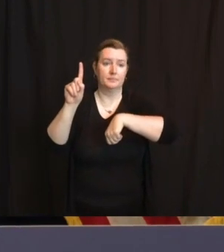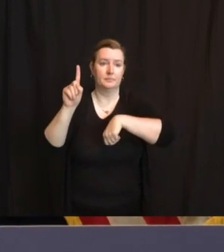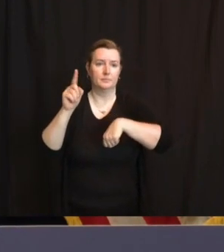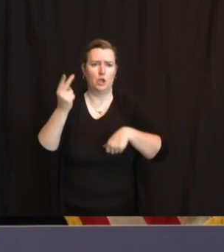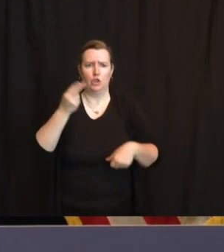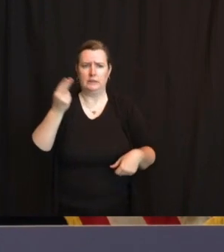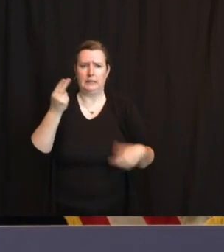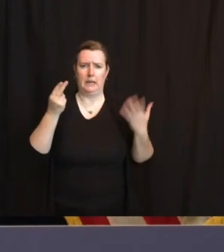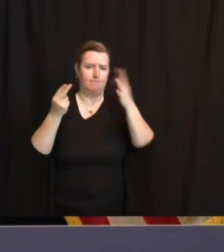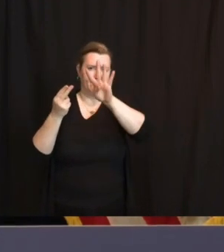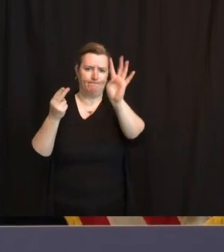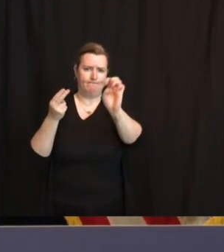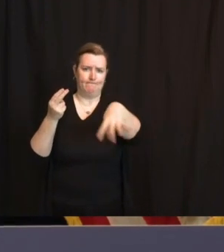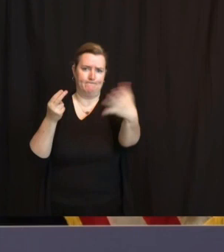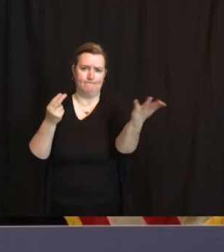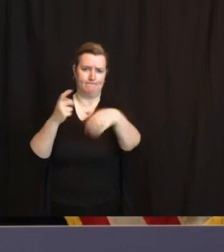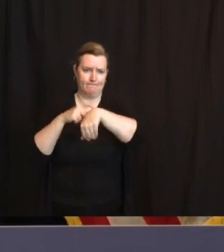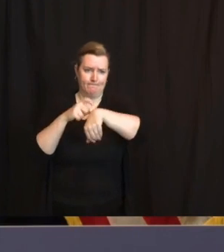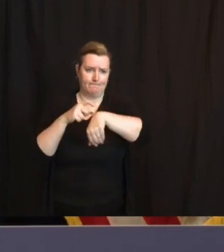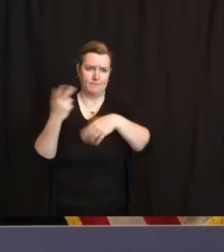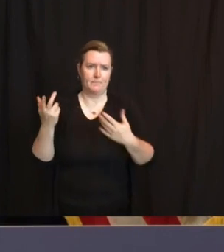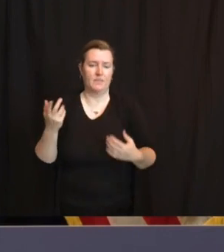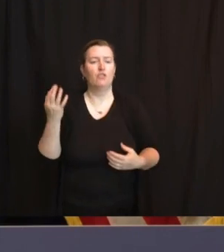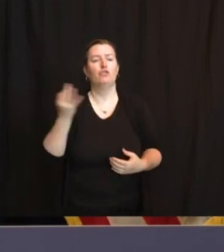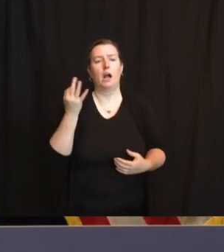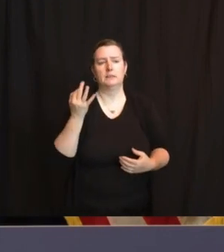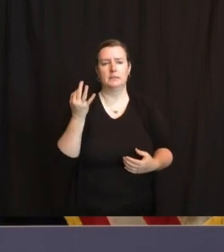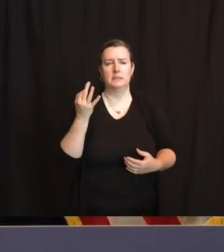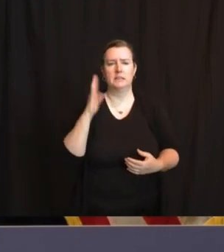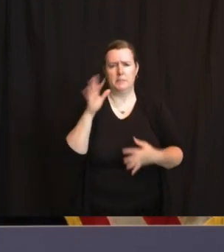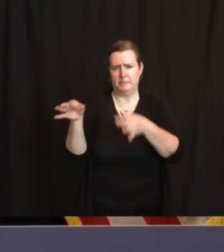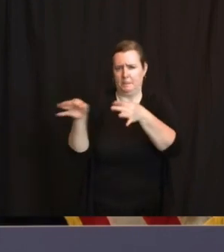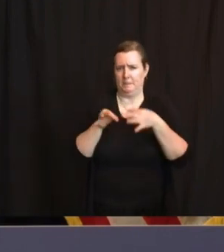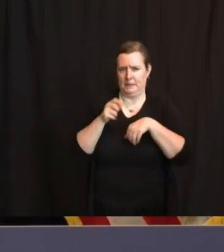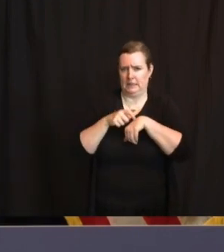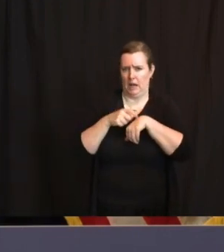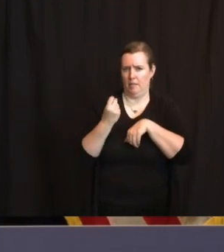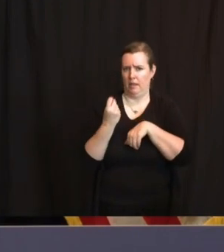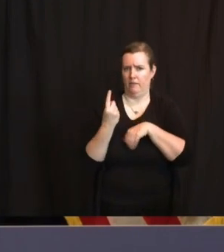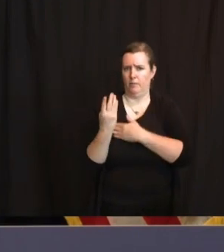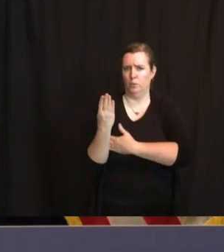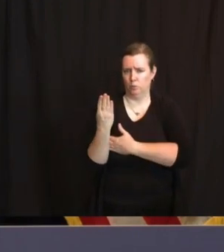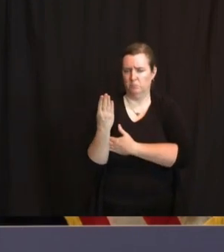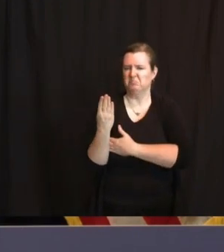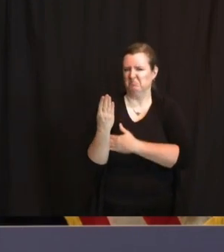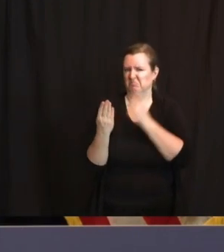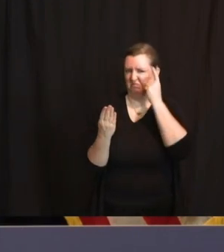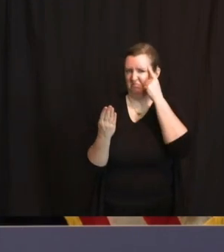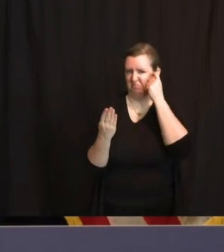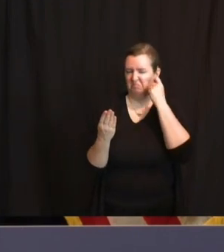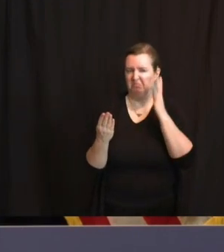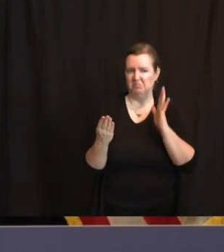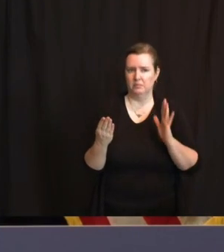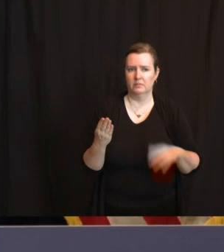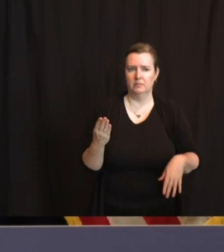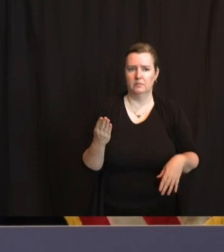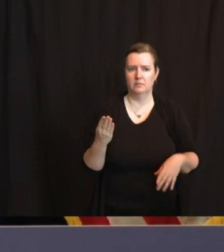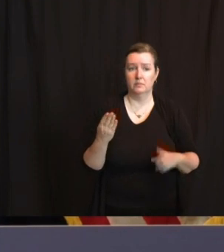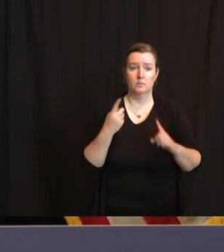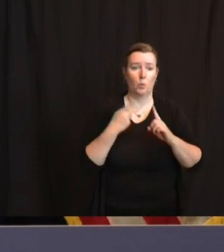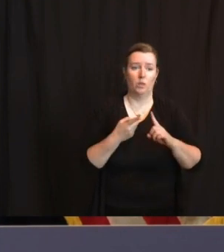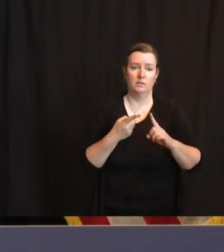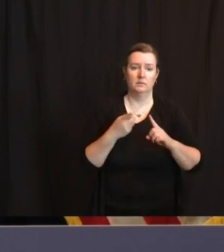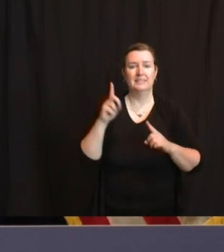going to shoot Friday for 11 a.m., assuming we can get the data, which James, I know, puts a little bit more pressure